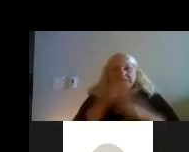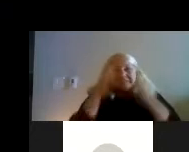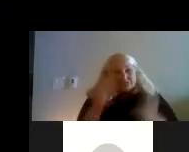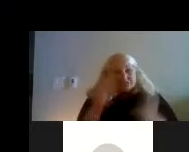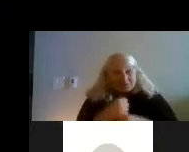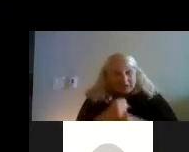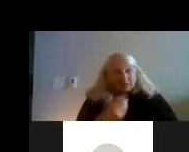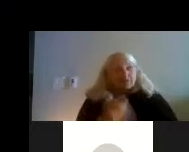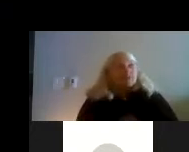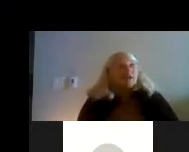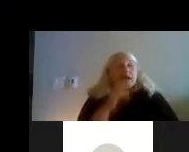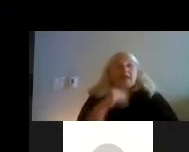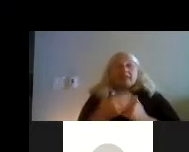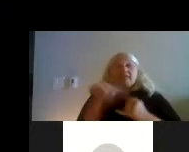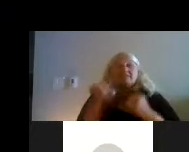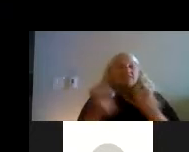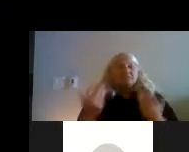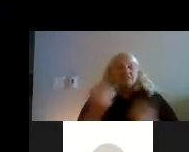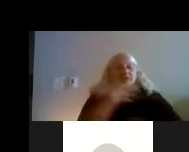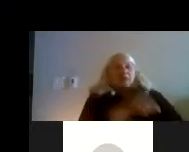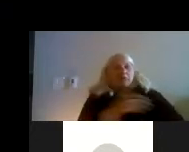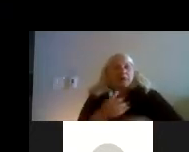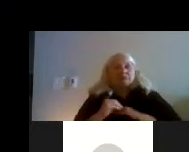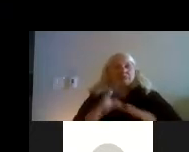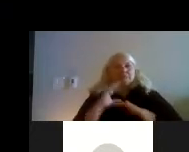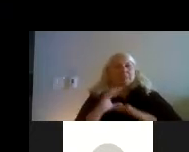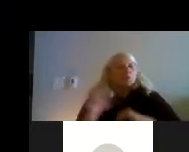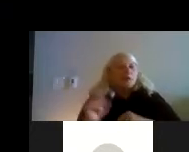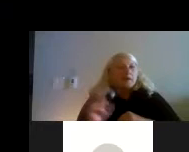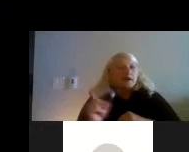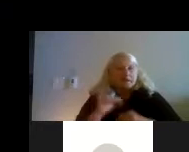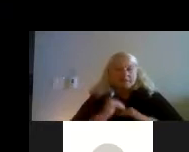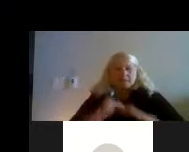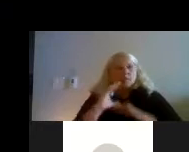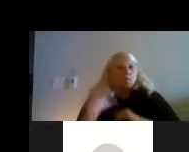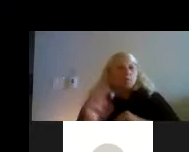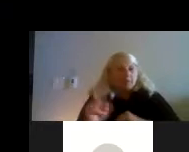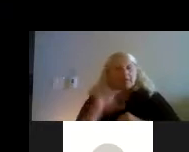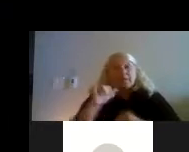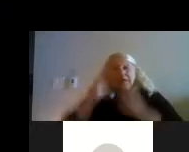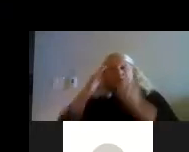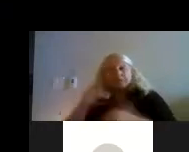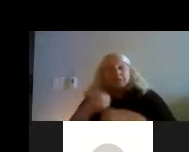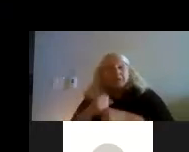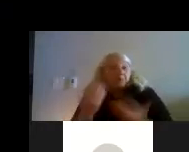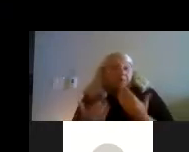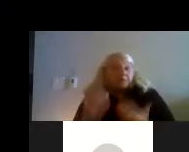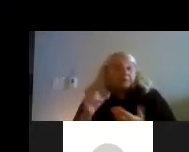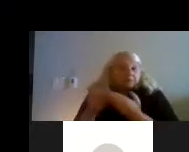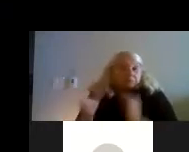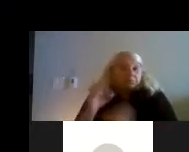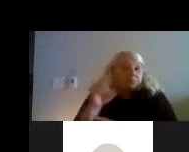then finally empowerment, which is where the decision making is actually in the hands of the public or whoever your community partner